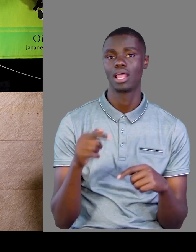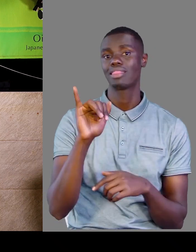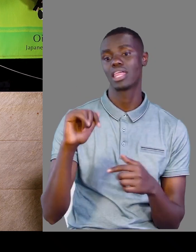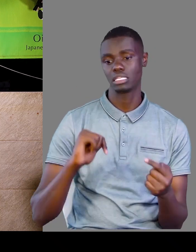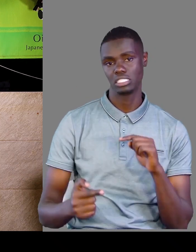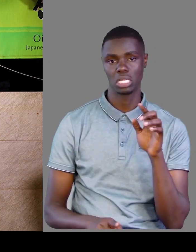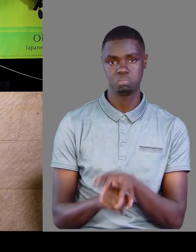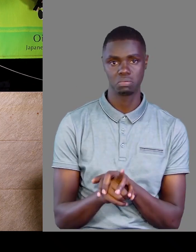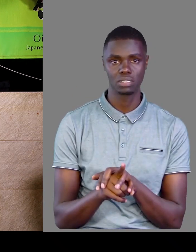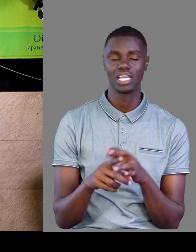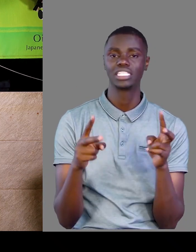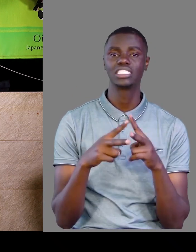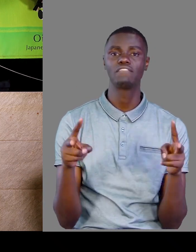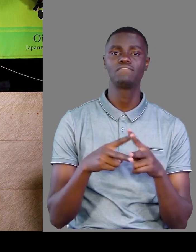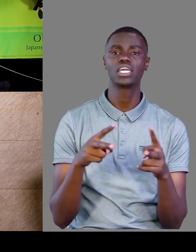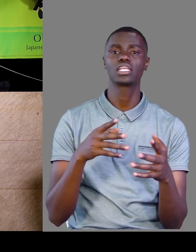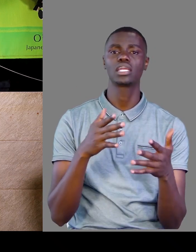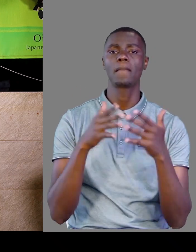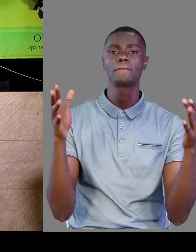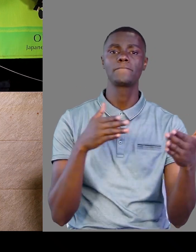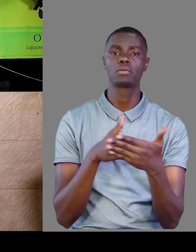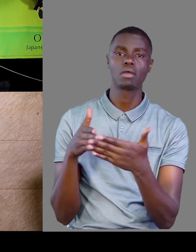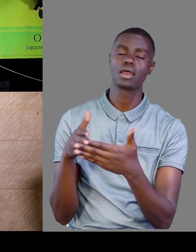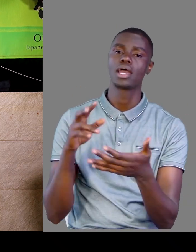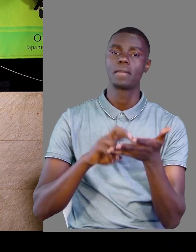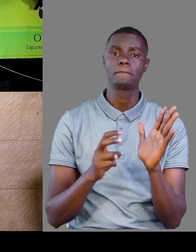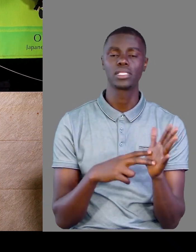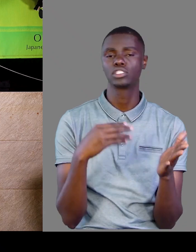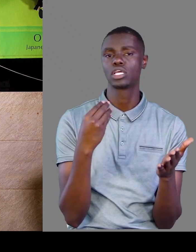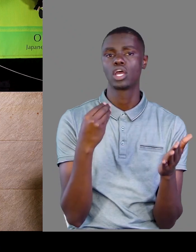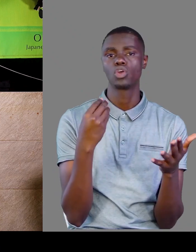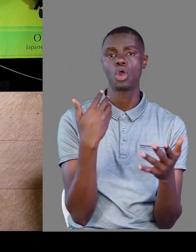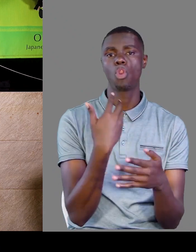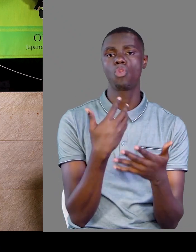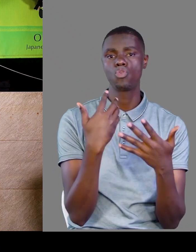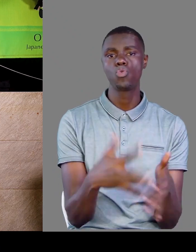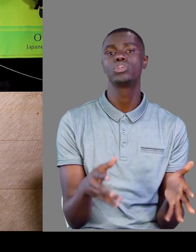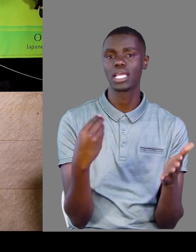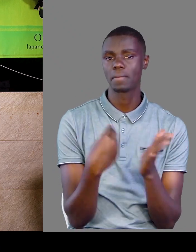then when that injury comes, it's a very big setback because it means you're losing money, you're losing